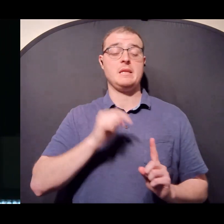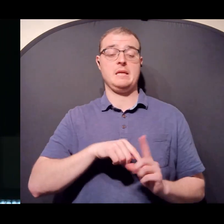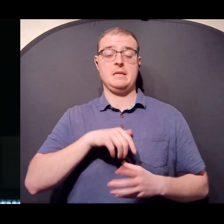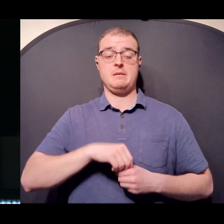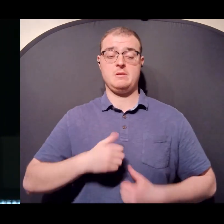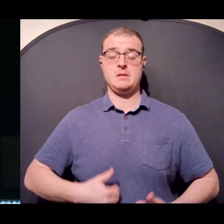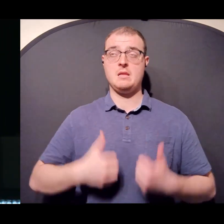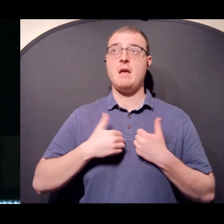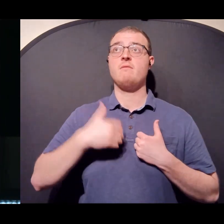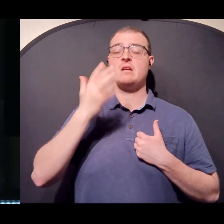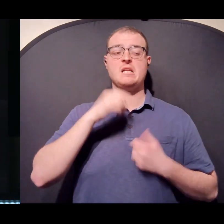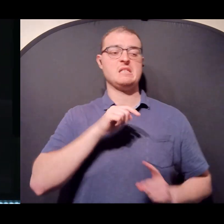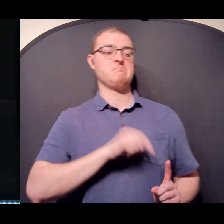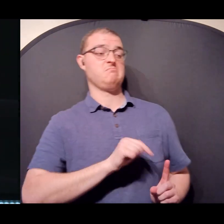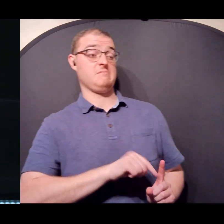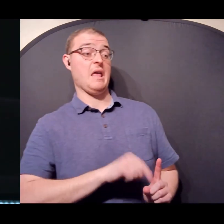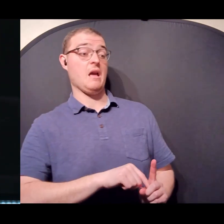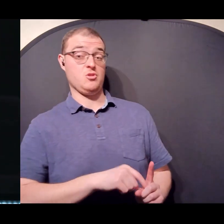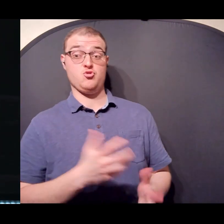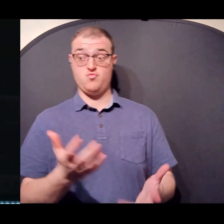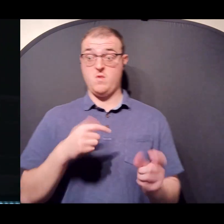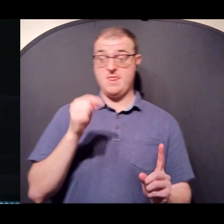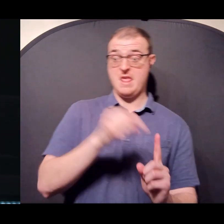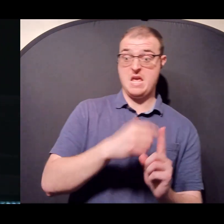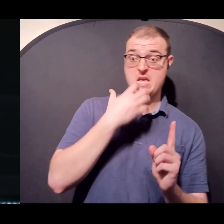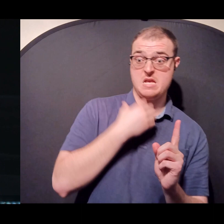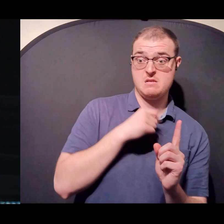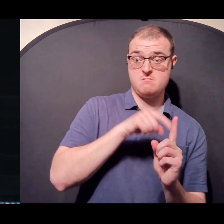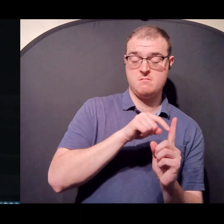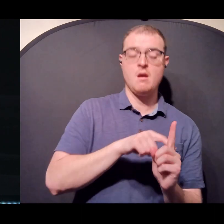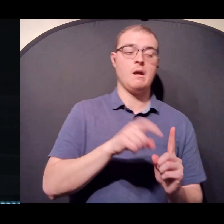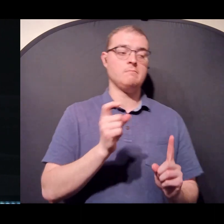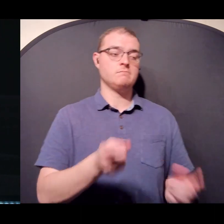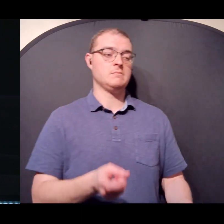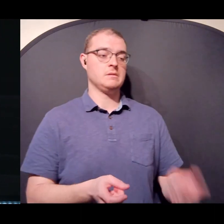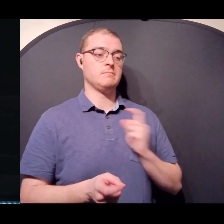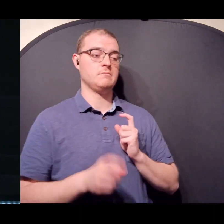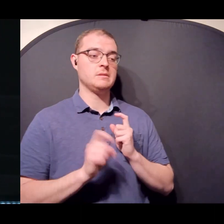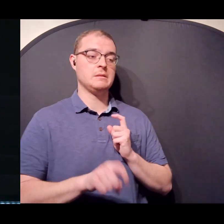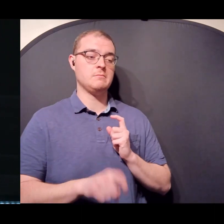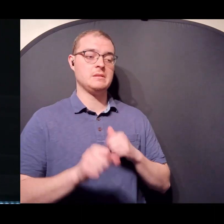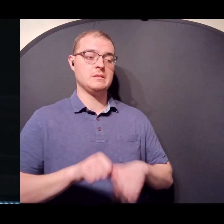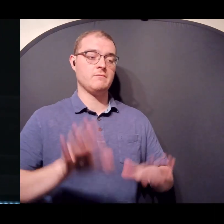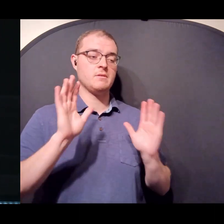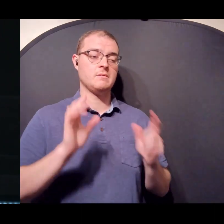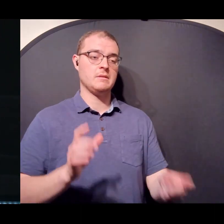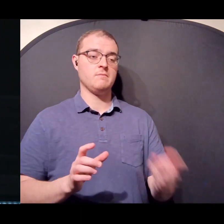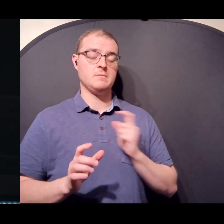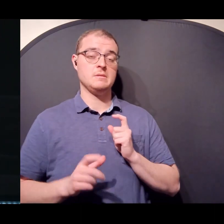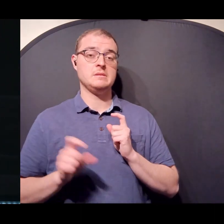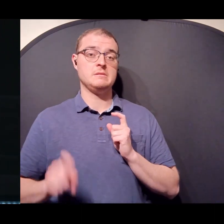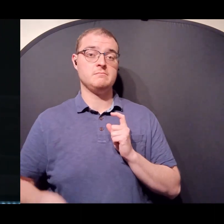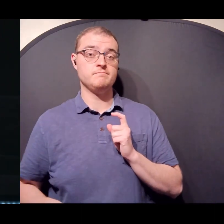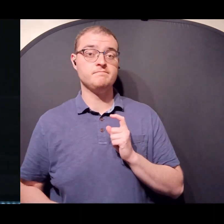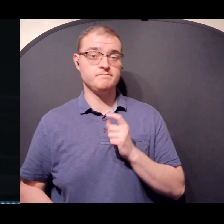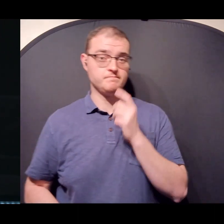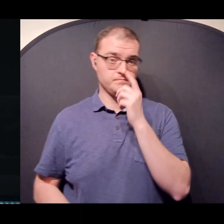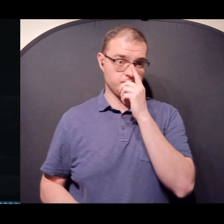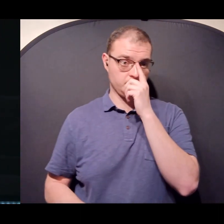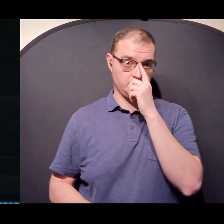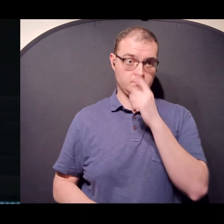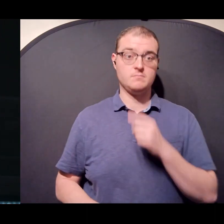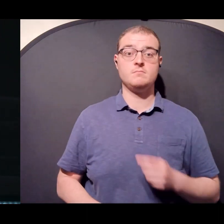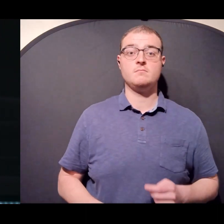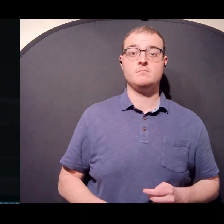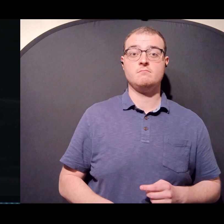that. I need that. If you want that, I need that. I need that. I need you to lay it down.